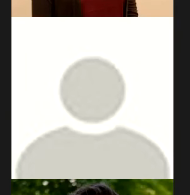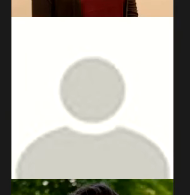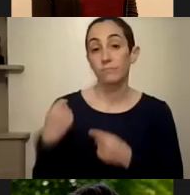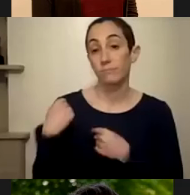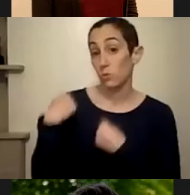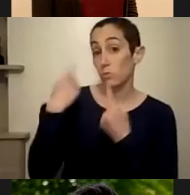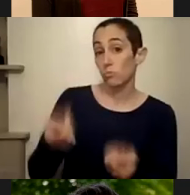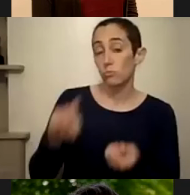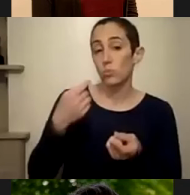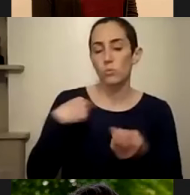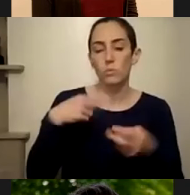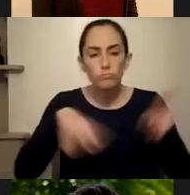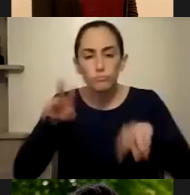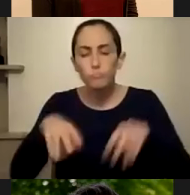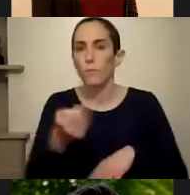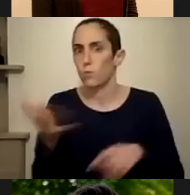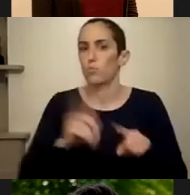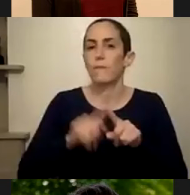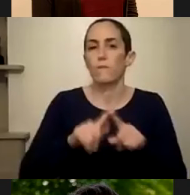quite a few signaling pathways,